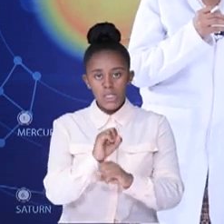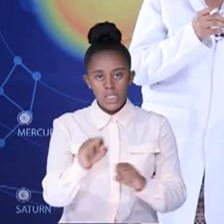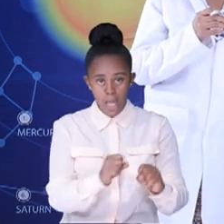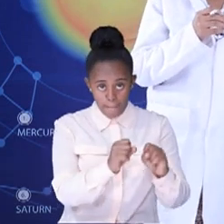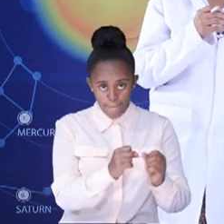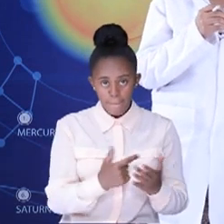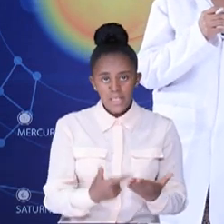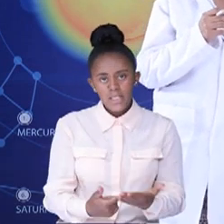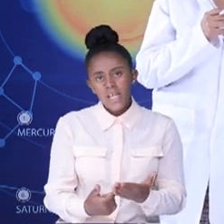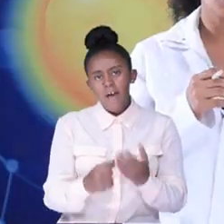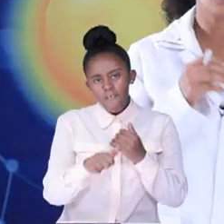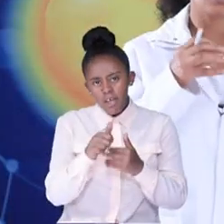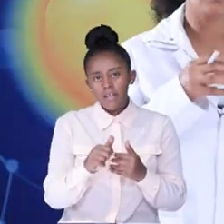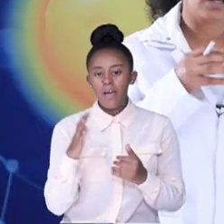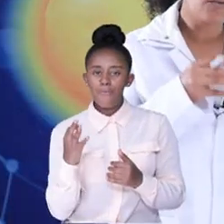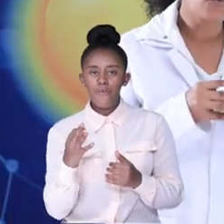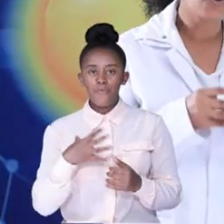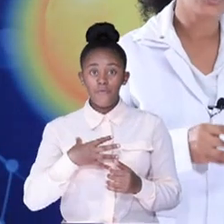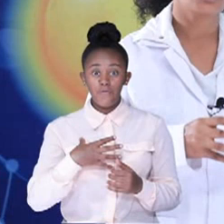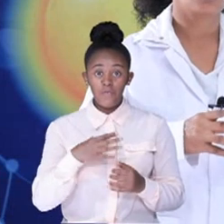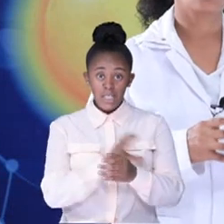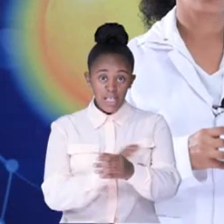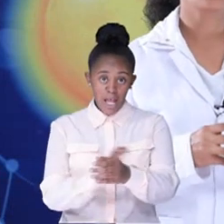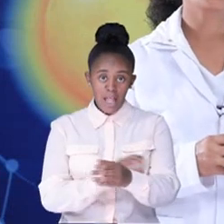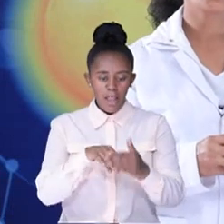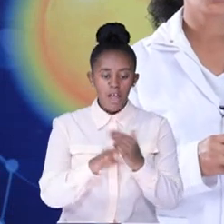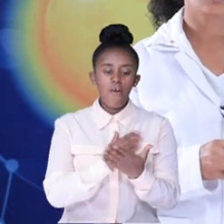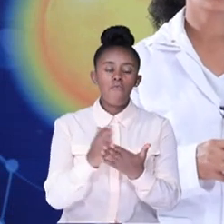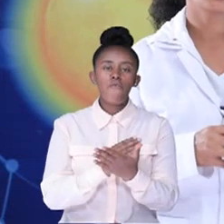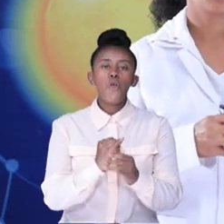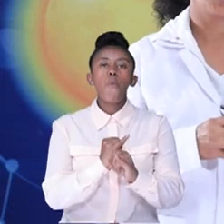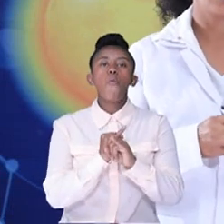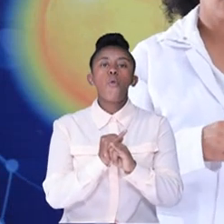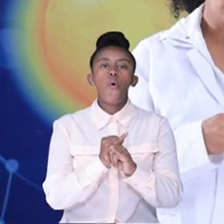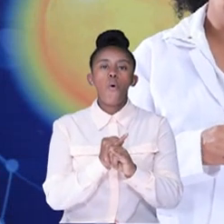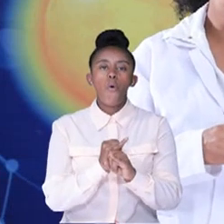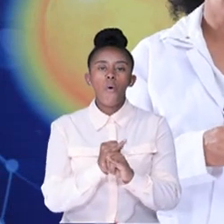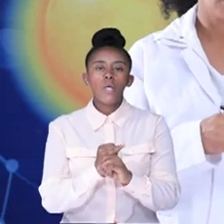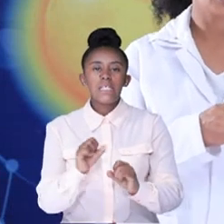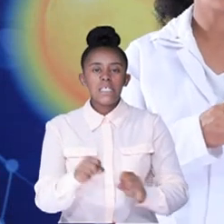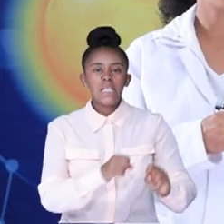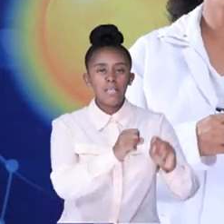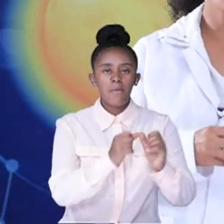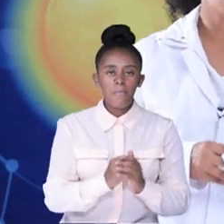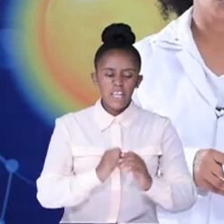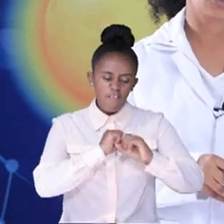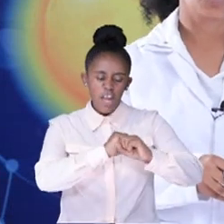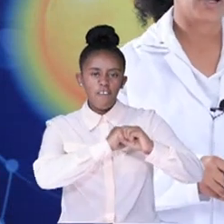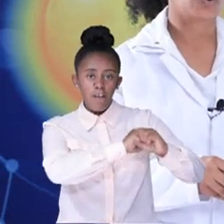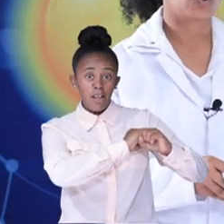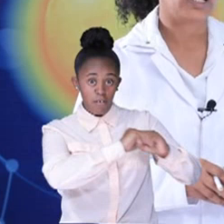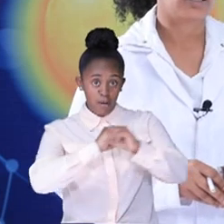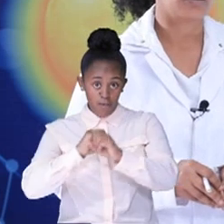affects only type of cells that are involved in our immune system by defending against